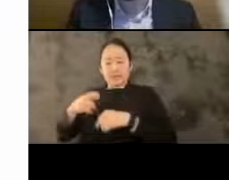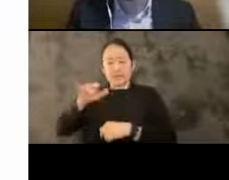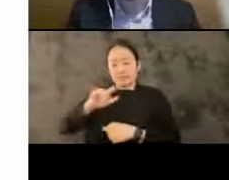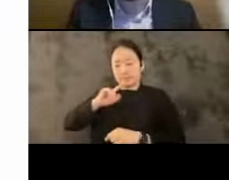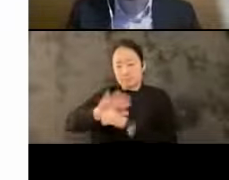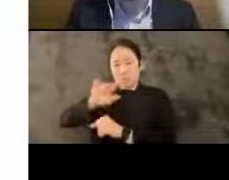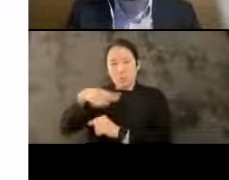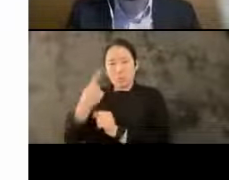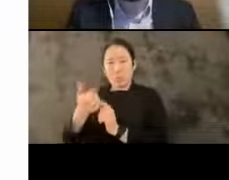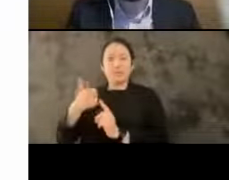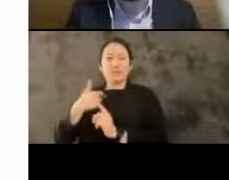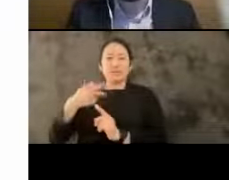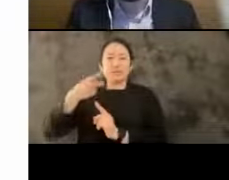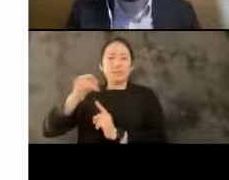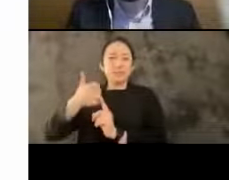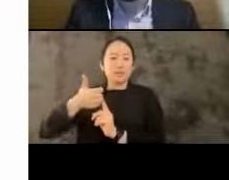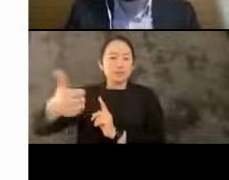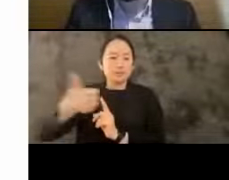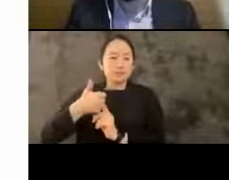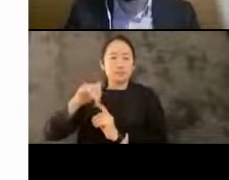that is something we'll have to work with the state on.